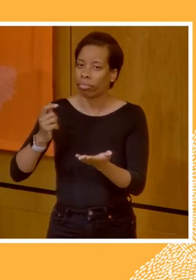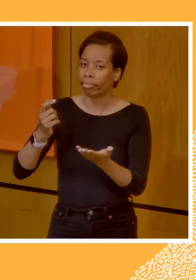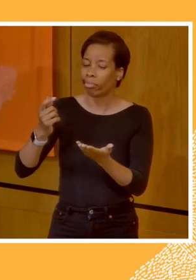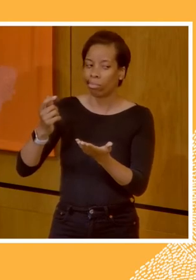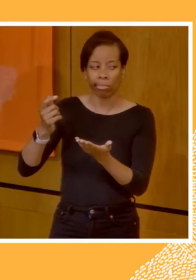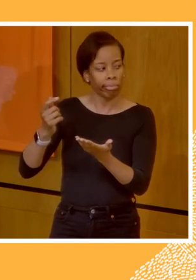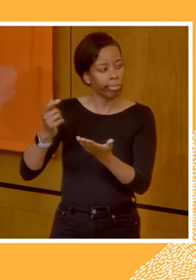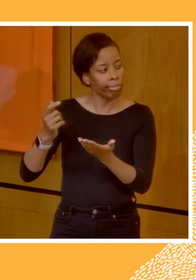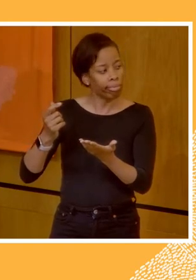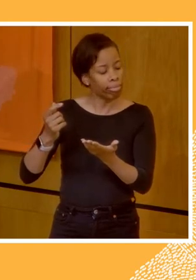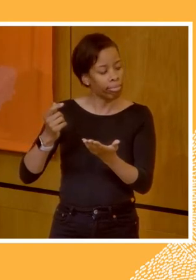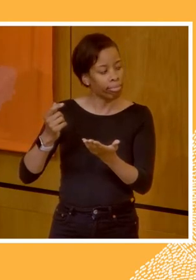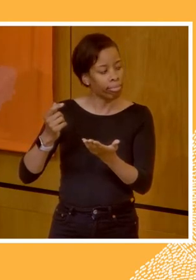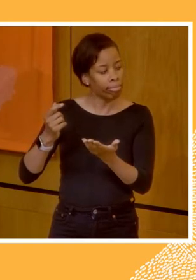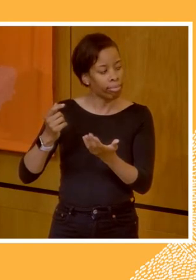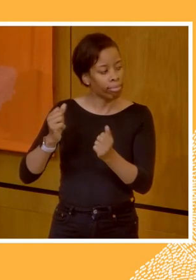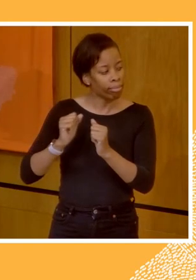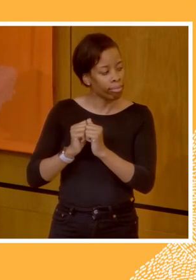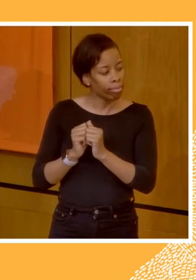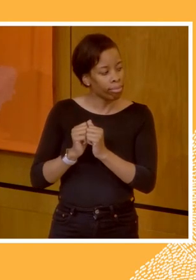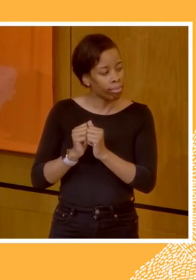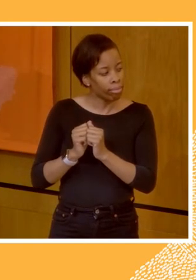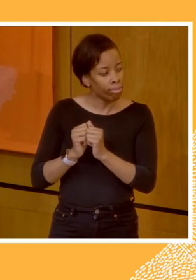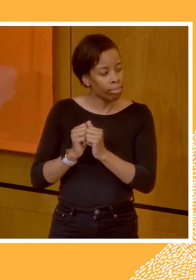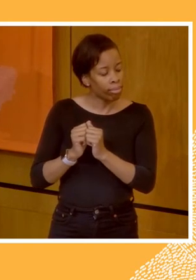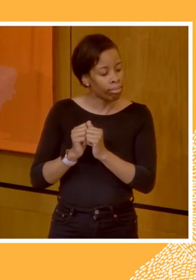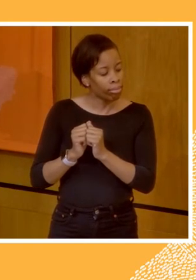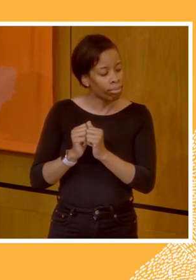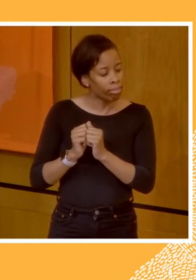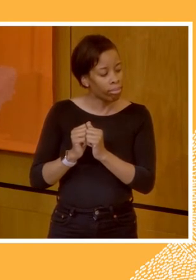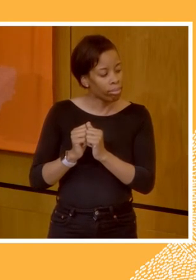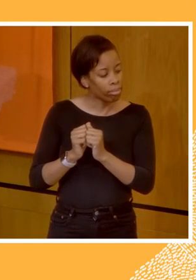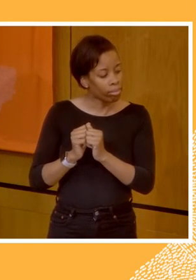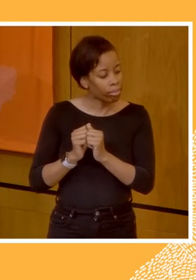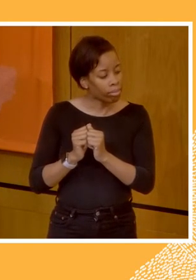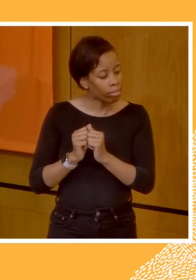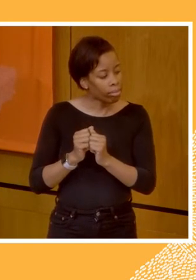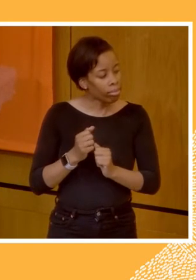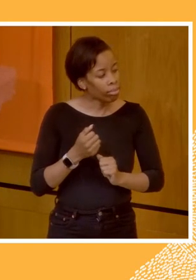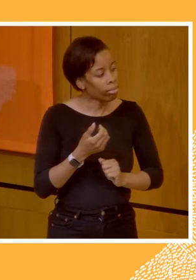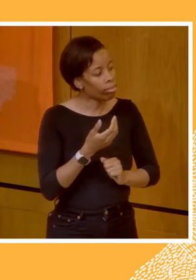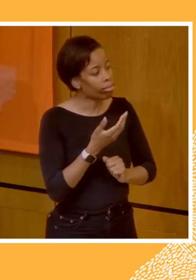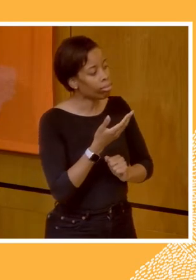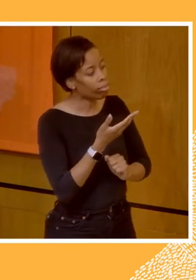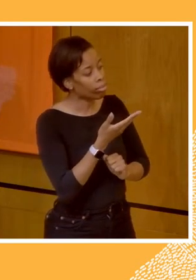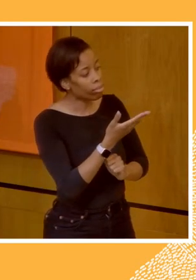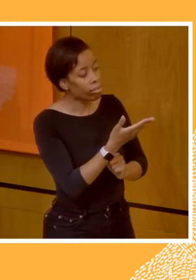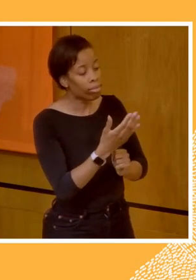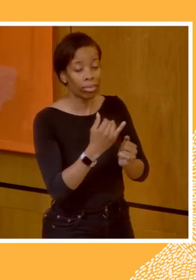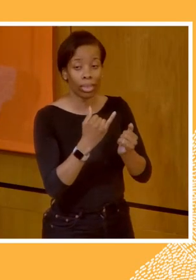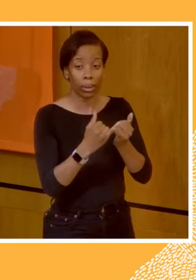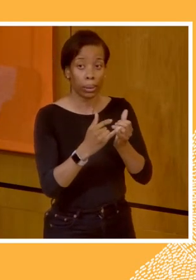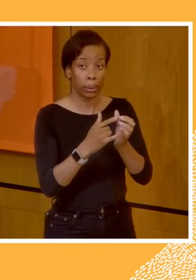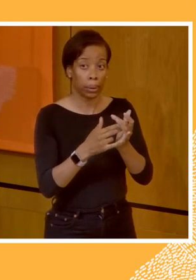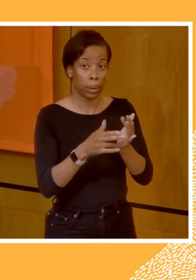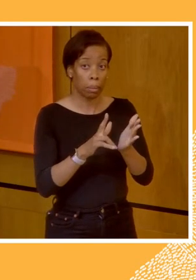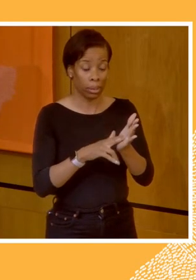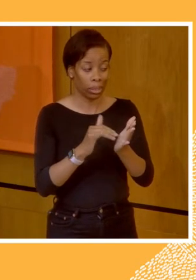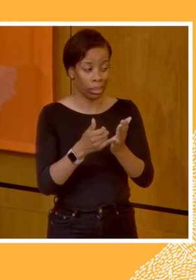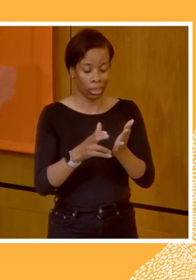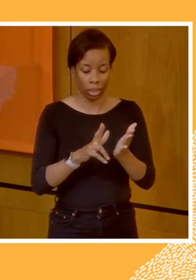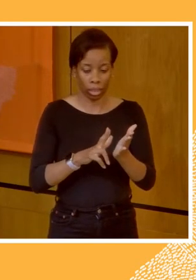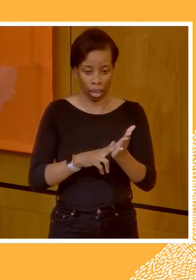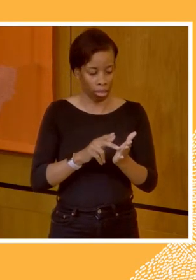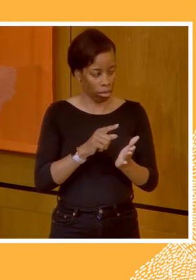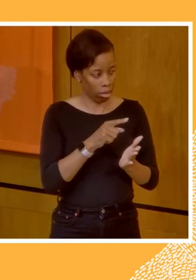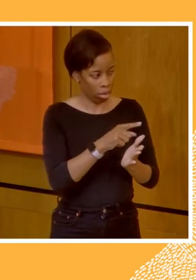So Victoria Pratt is creative director of Invisible Flock. Samson Loari, who's project officer at Ogiek People's